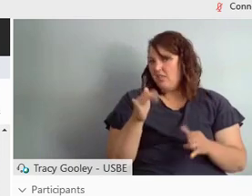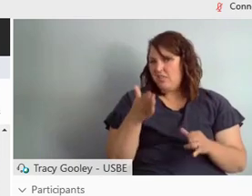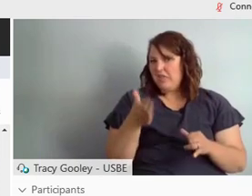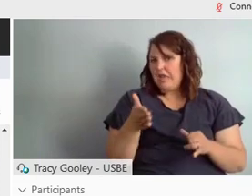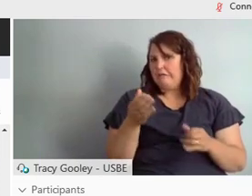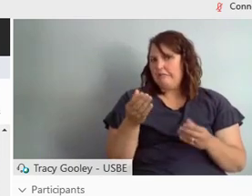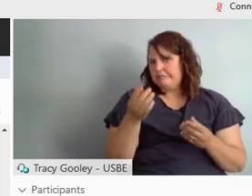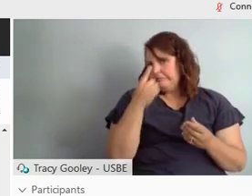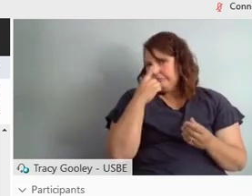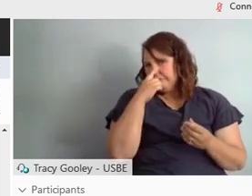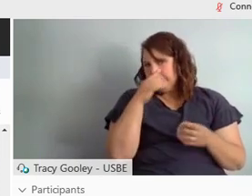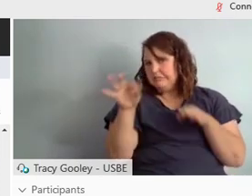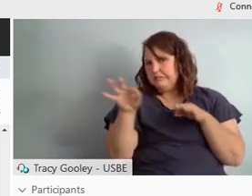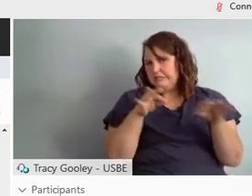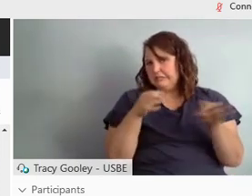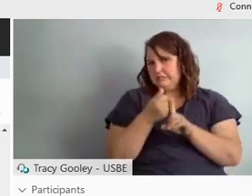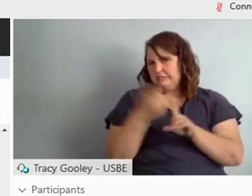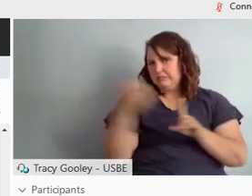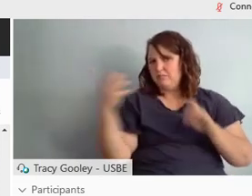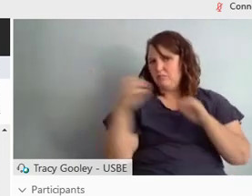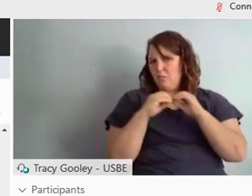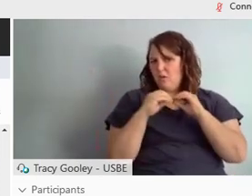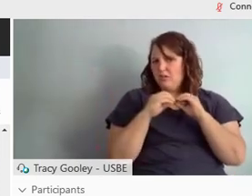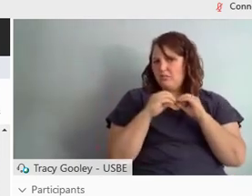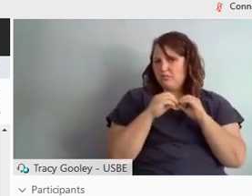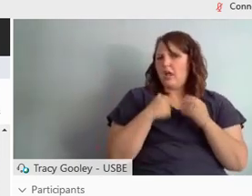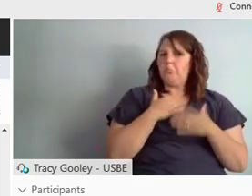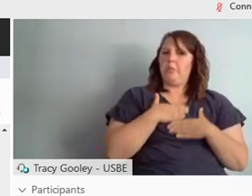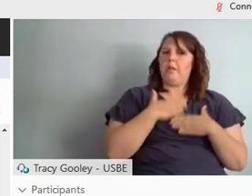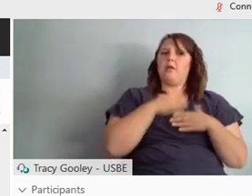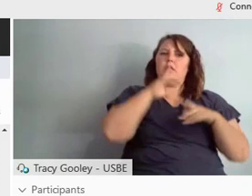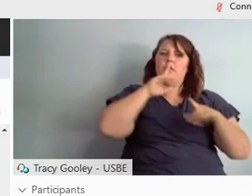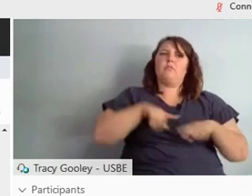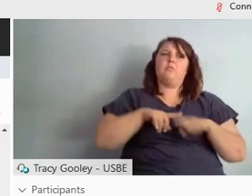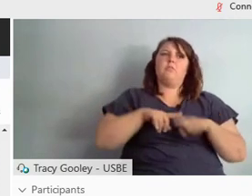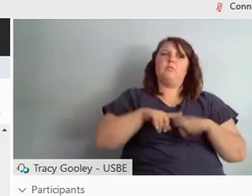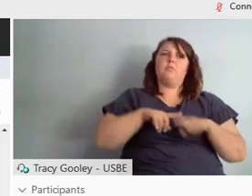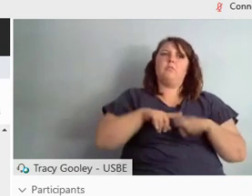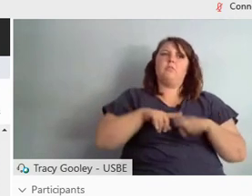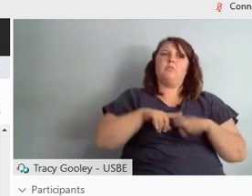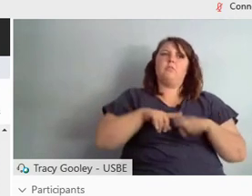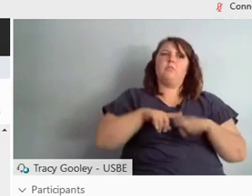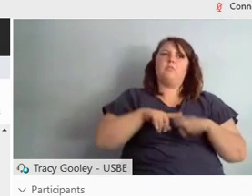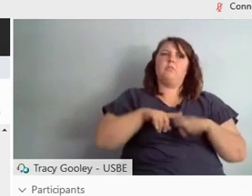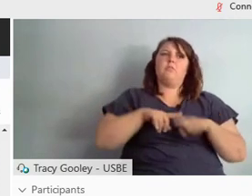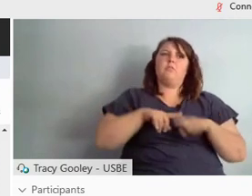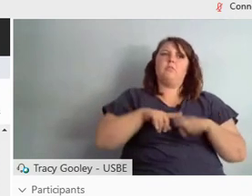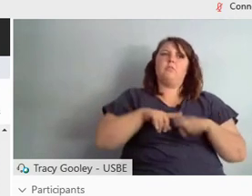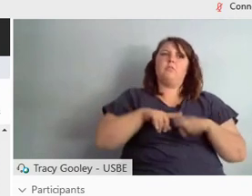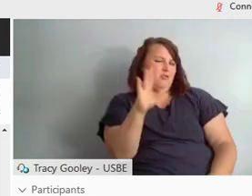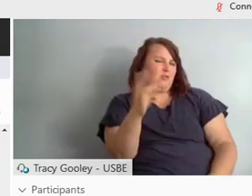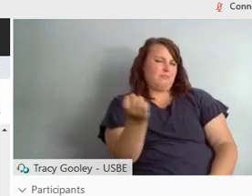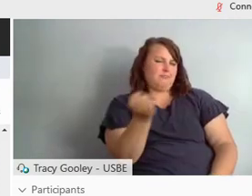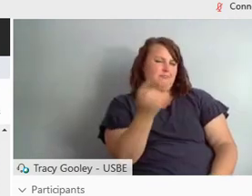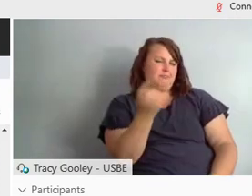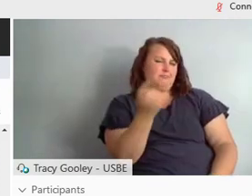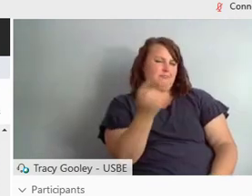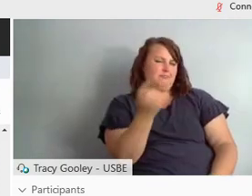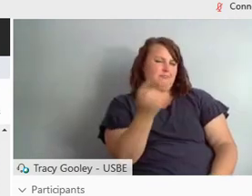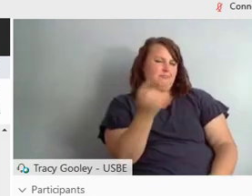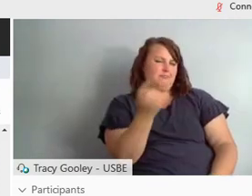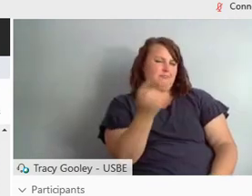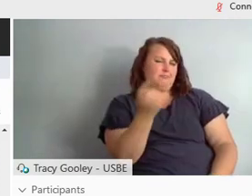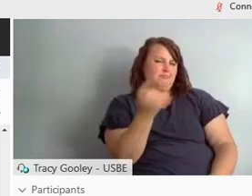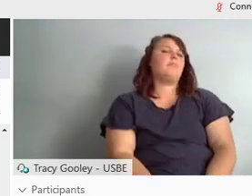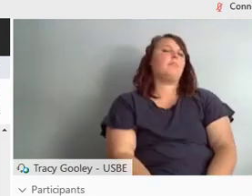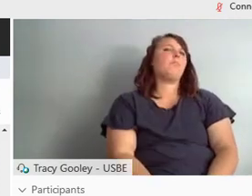and can provide a little bit more clarifying information, I'll be happy to answer. But I'm not sure I understand what you're asking right